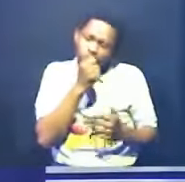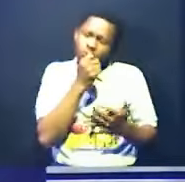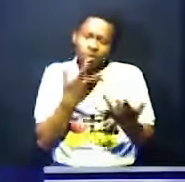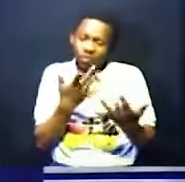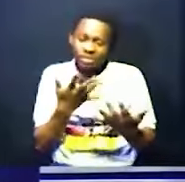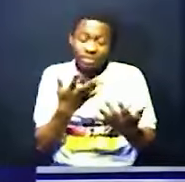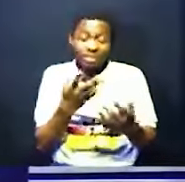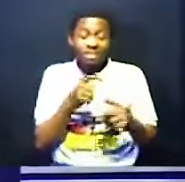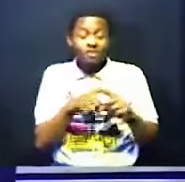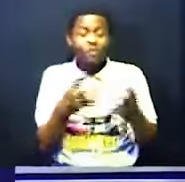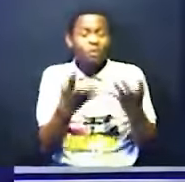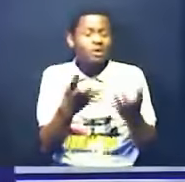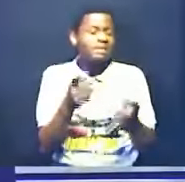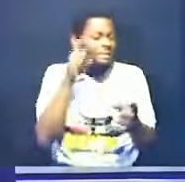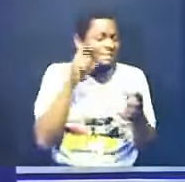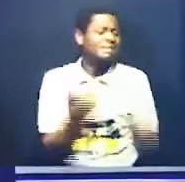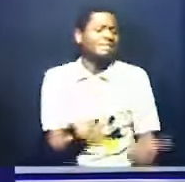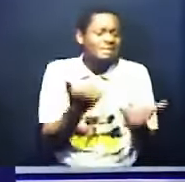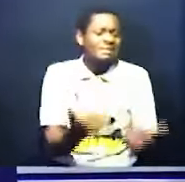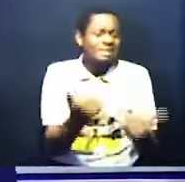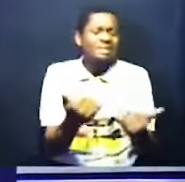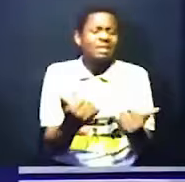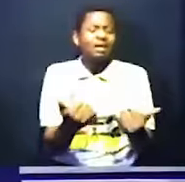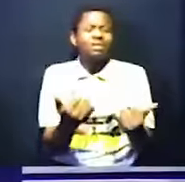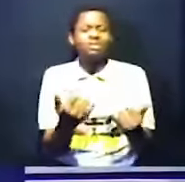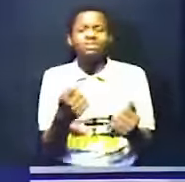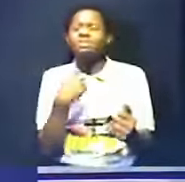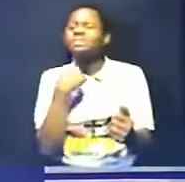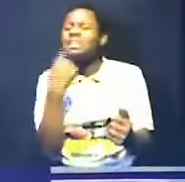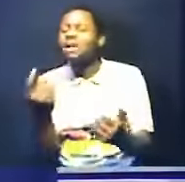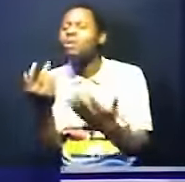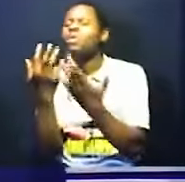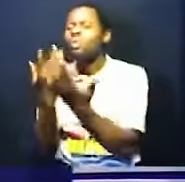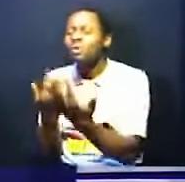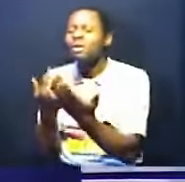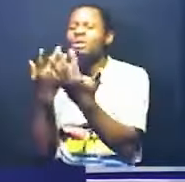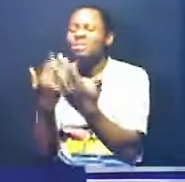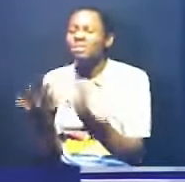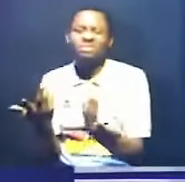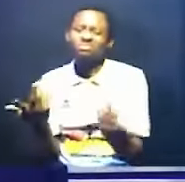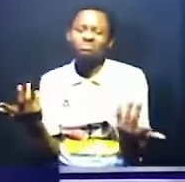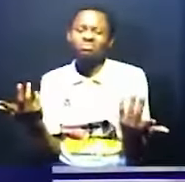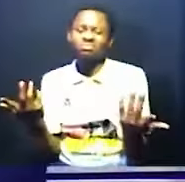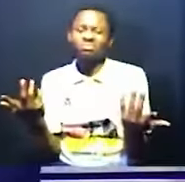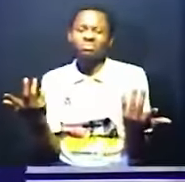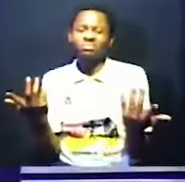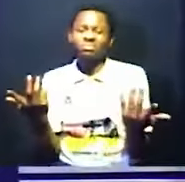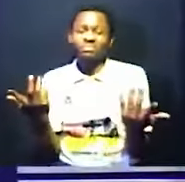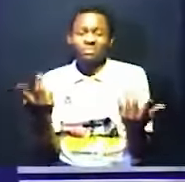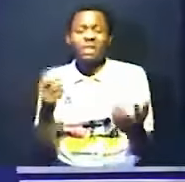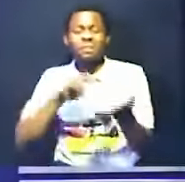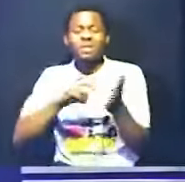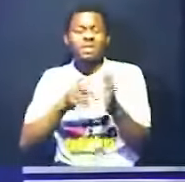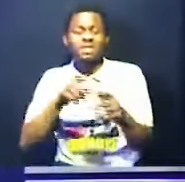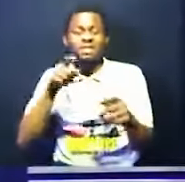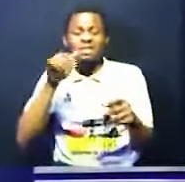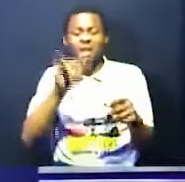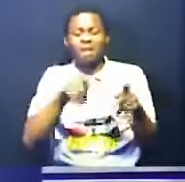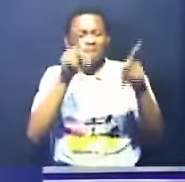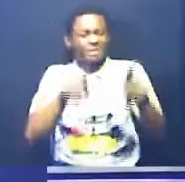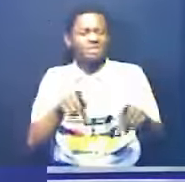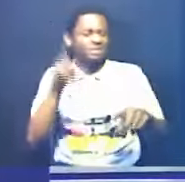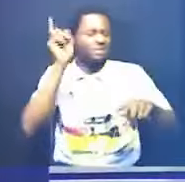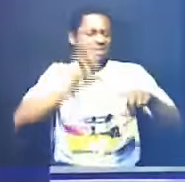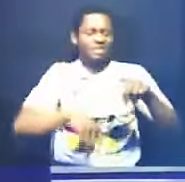you, if you marry such people, they will also go and get what they want from other people. You cannot trust people like